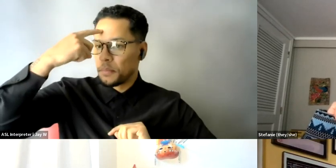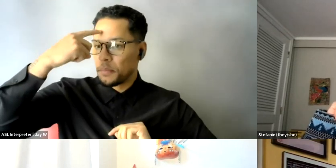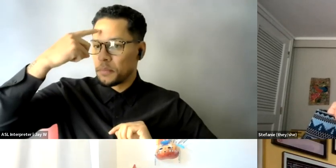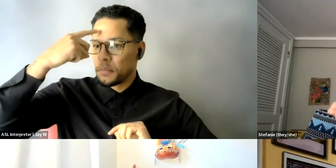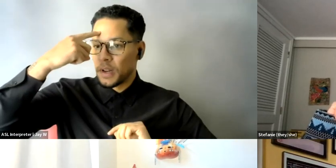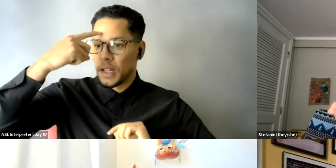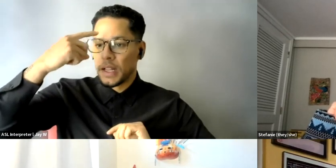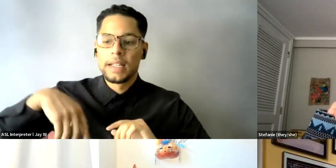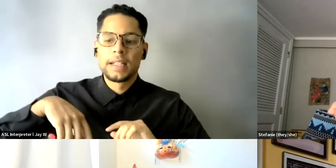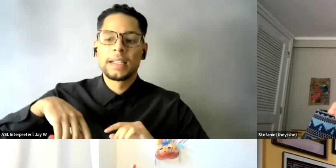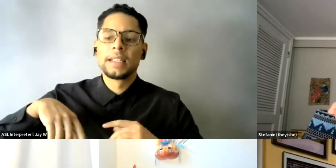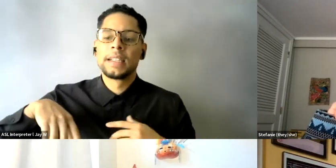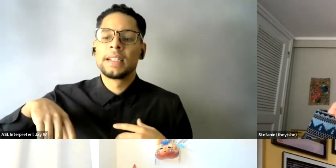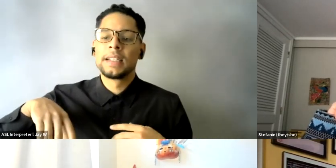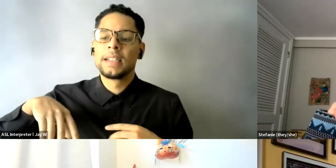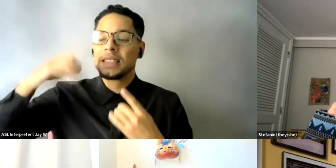home environment that